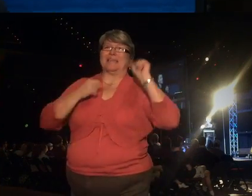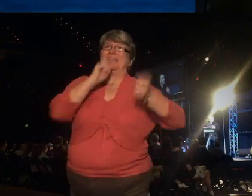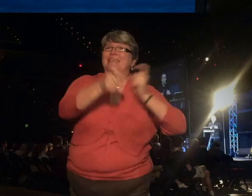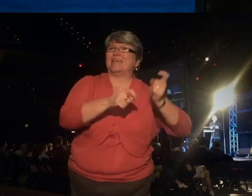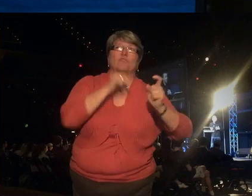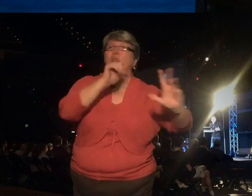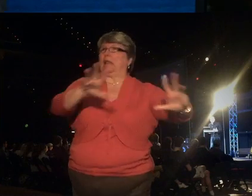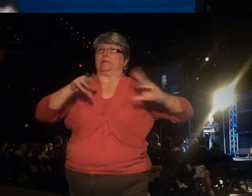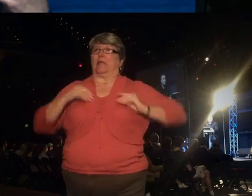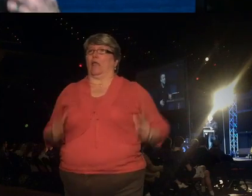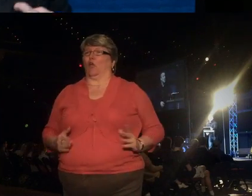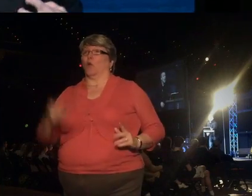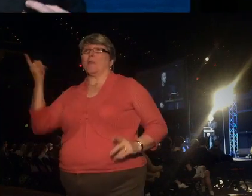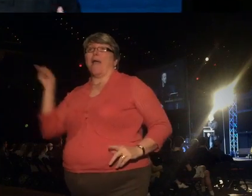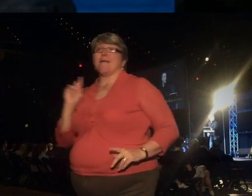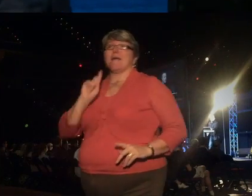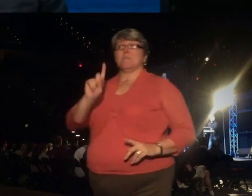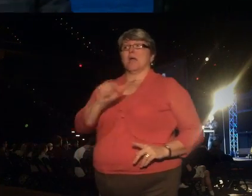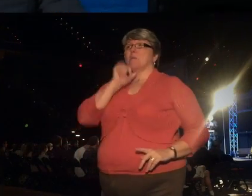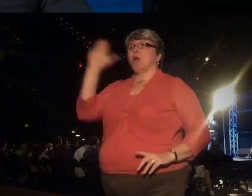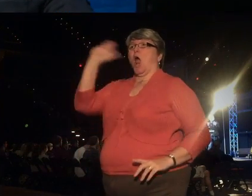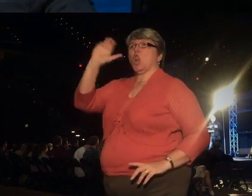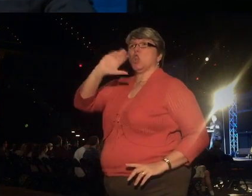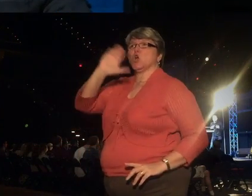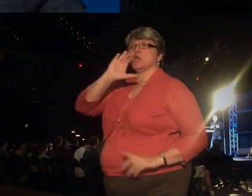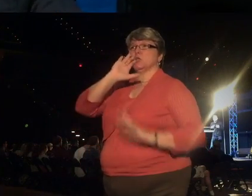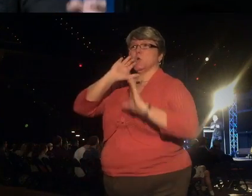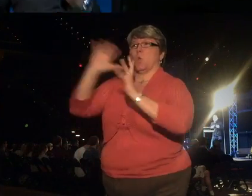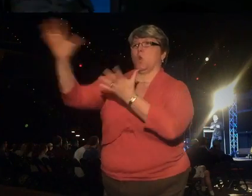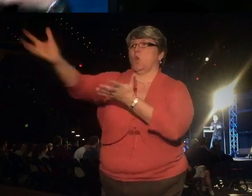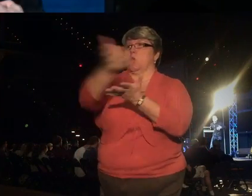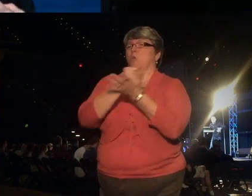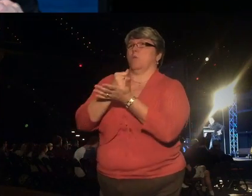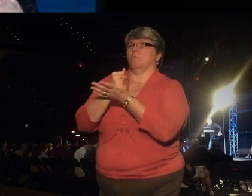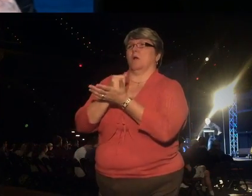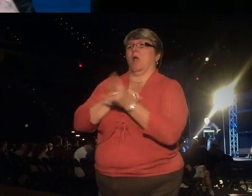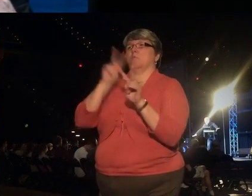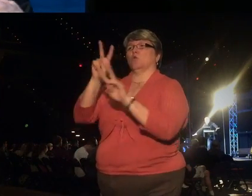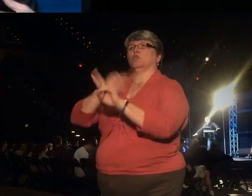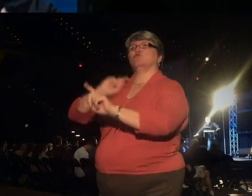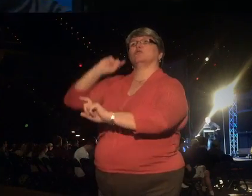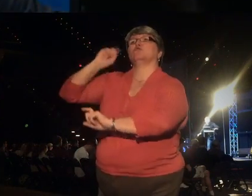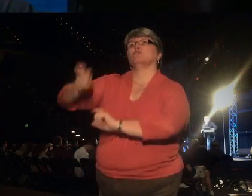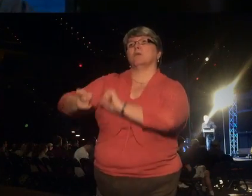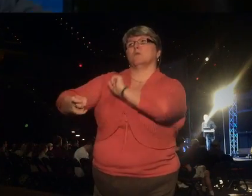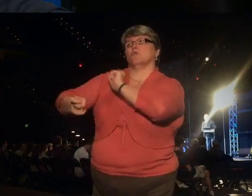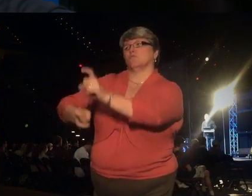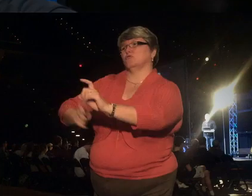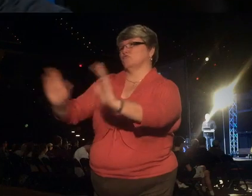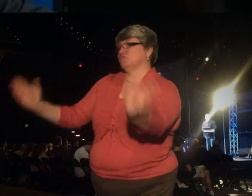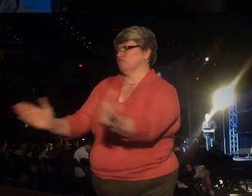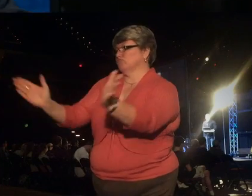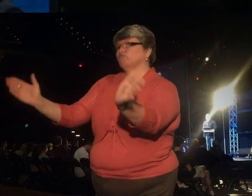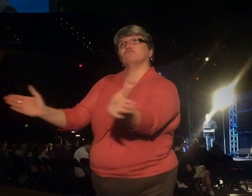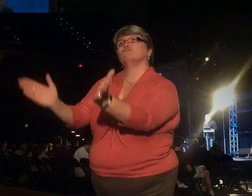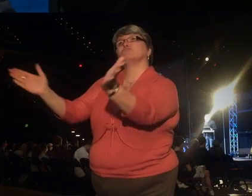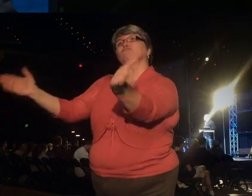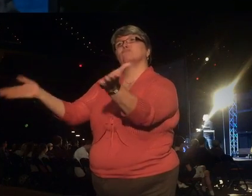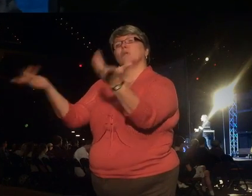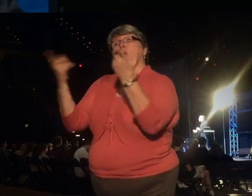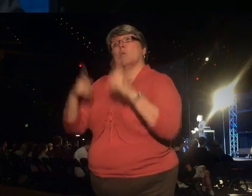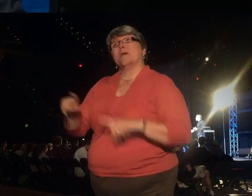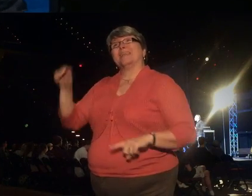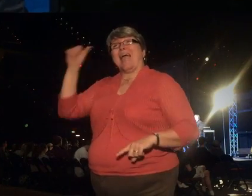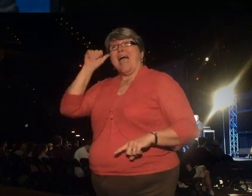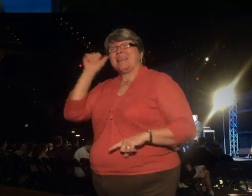a taker. That as I come in, I'm not looking to consume, I'm looking to contribute, to build up. When Adam was in